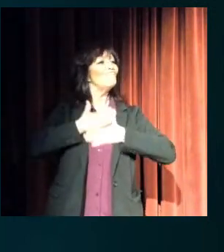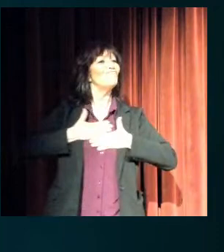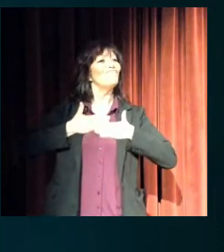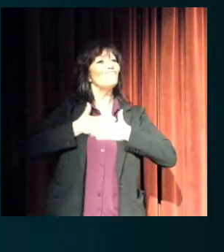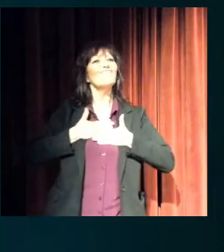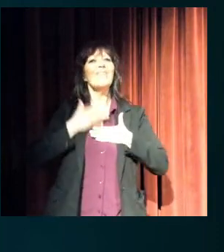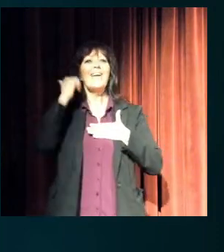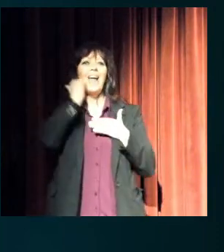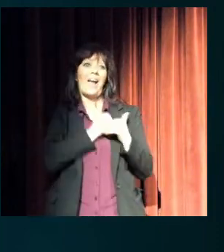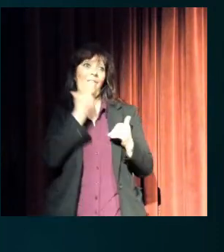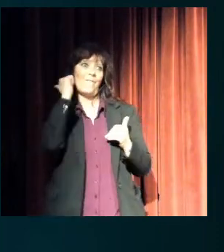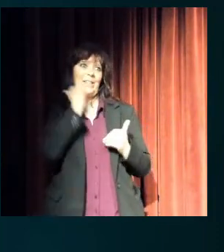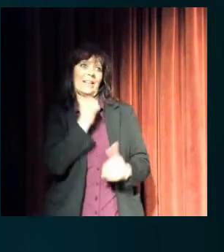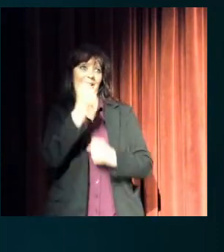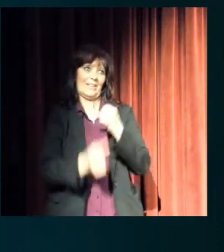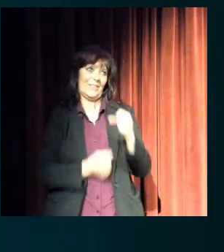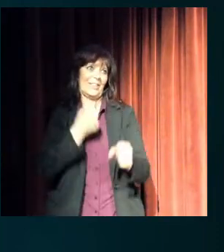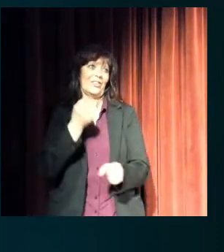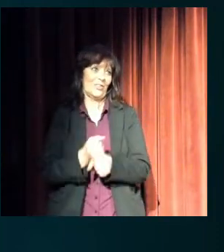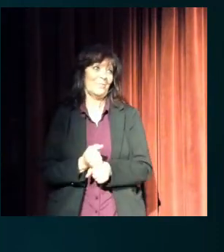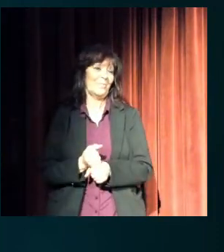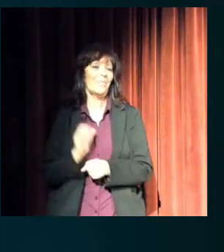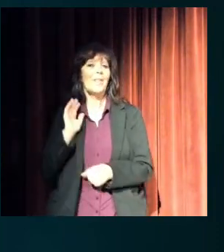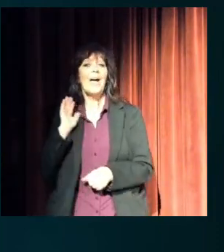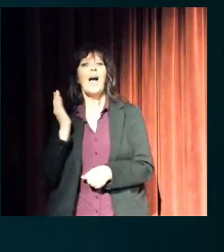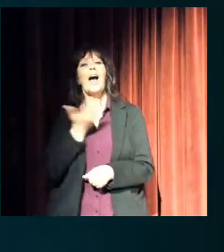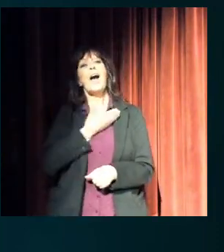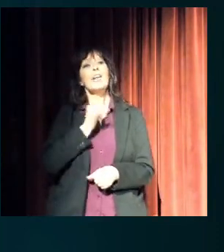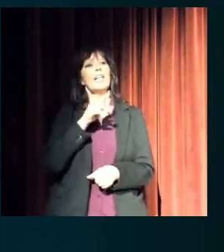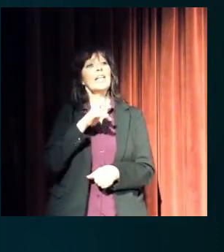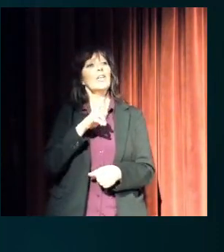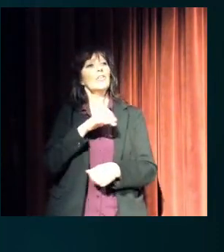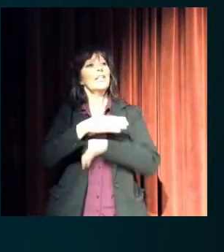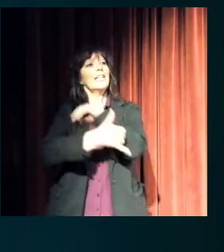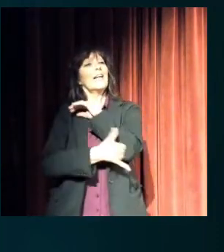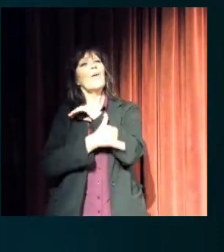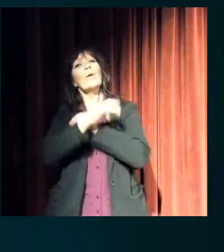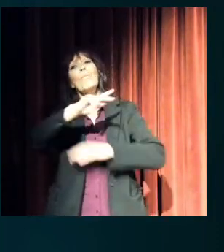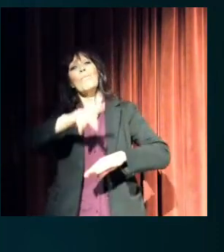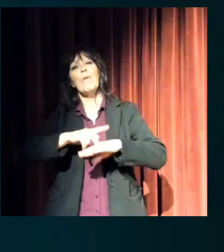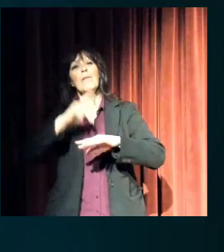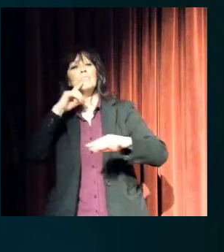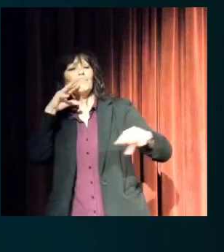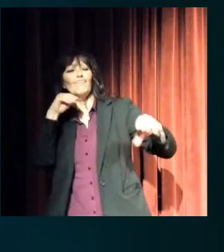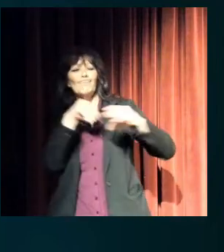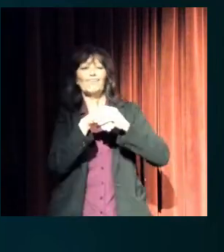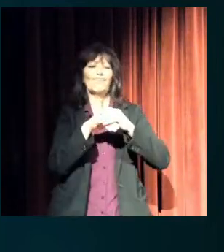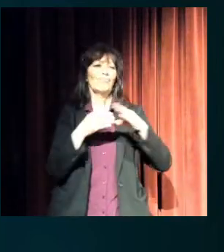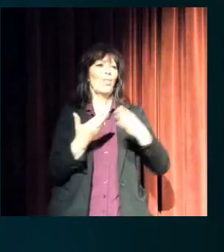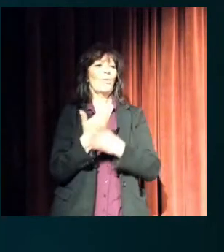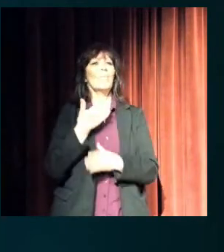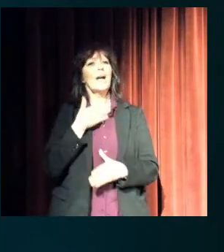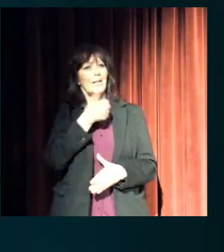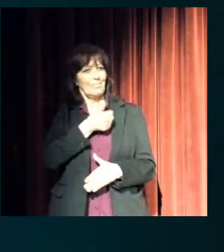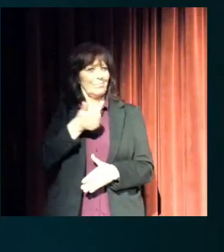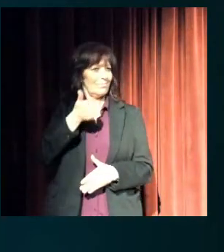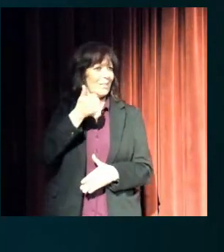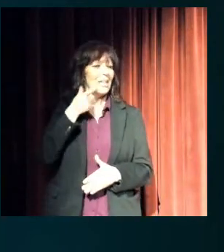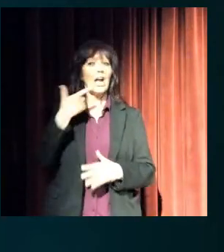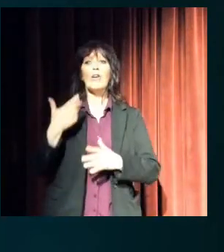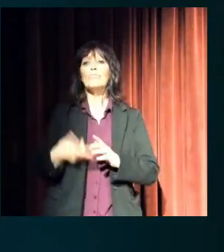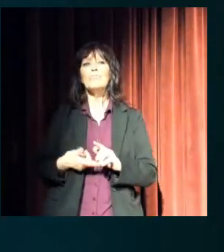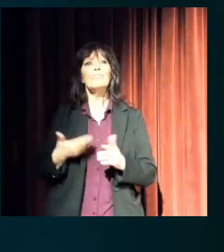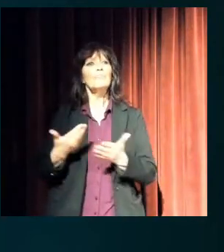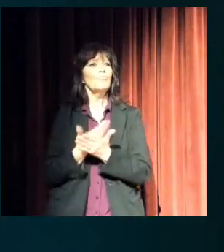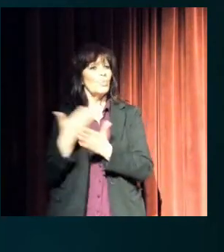activities every day of the year. Our Erie County parks have seen tremendous investment through my administration, and our Renew